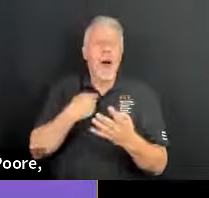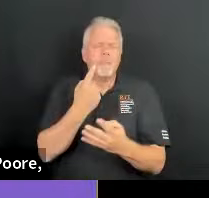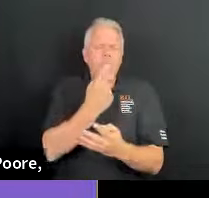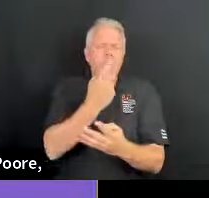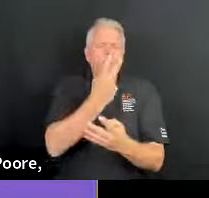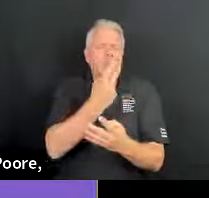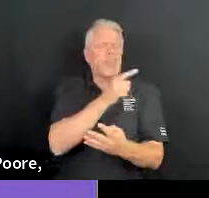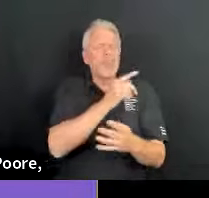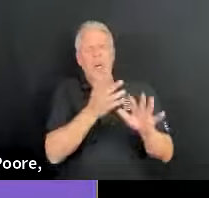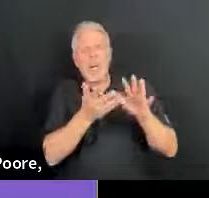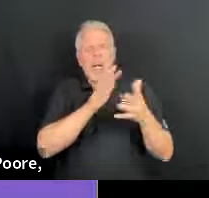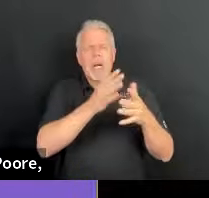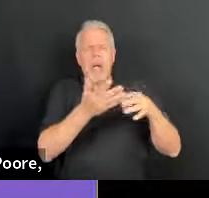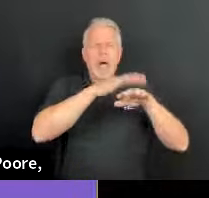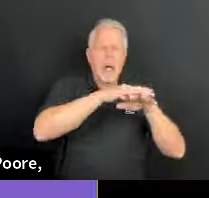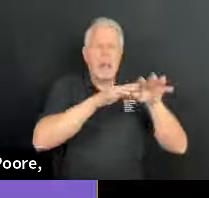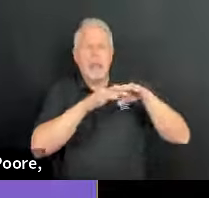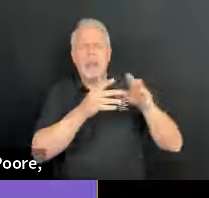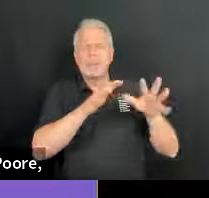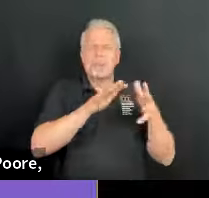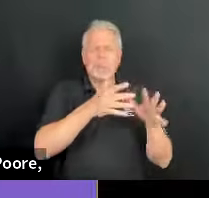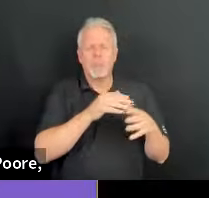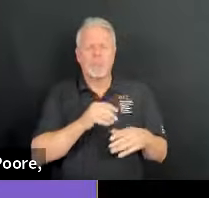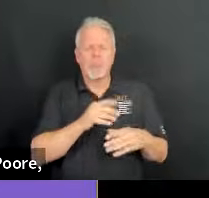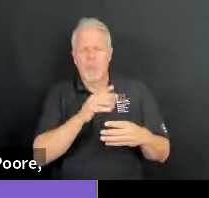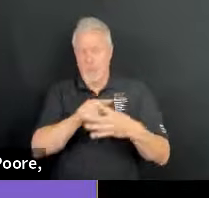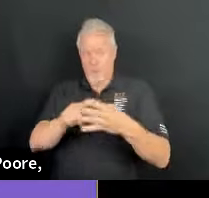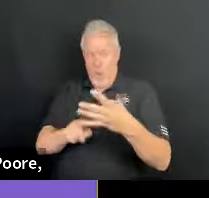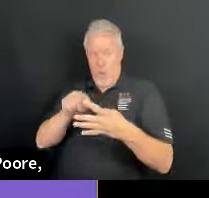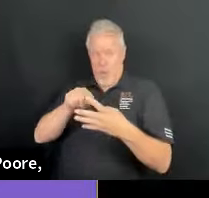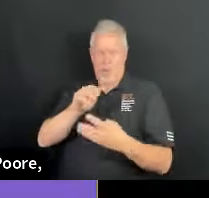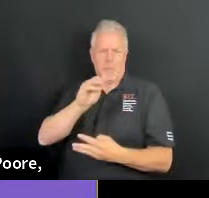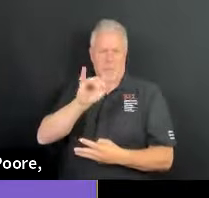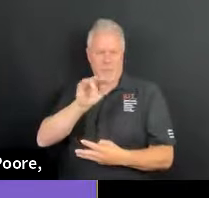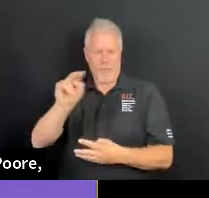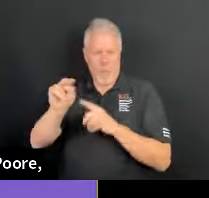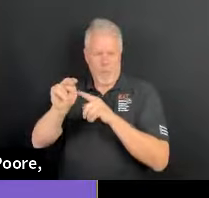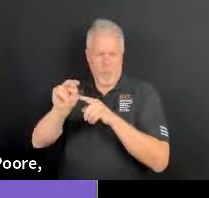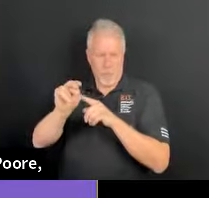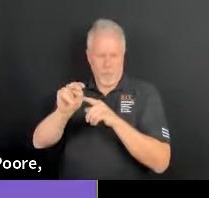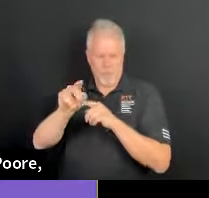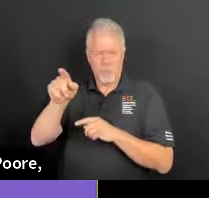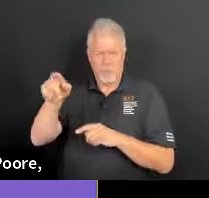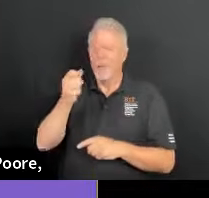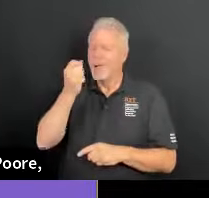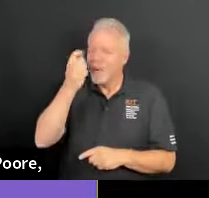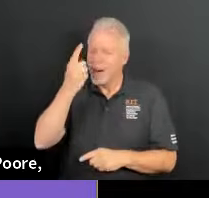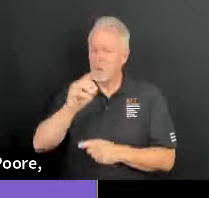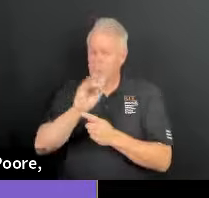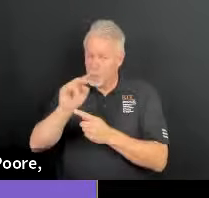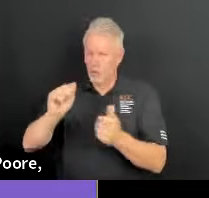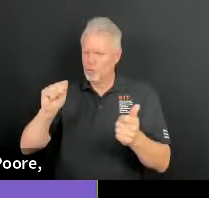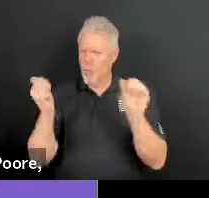discussion? So I believe we have 1 or 2 that are kind of an overlap, but one of them is